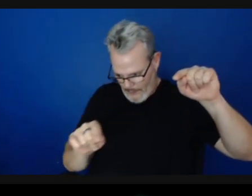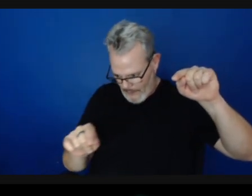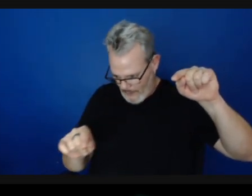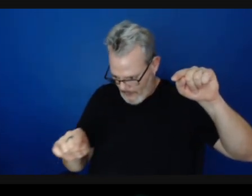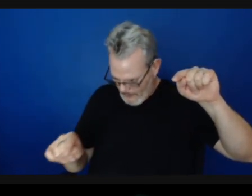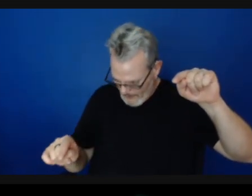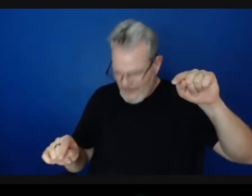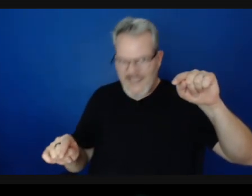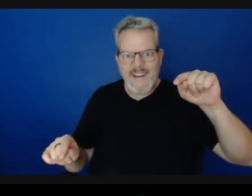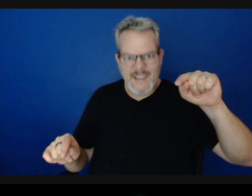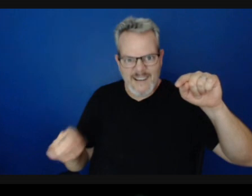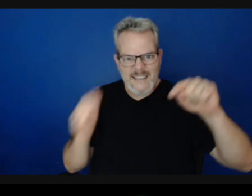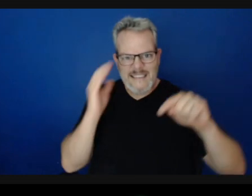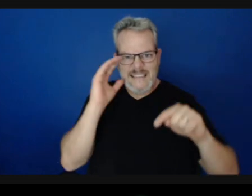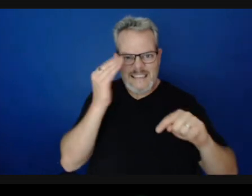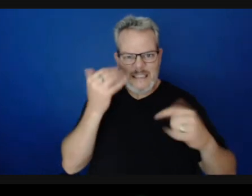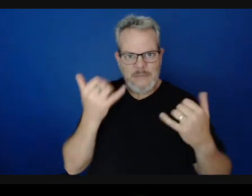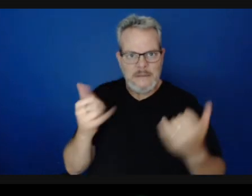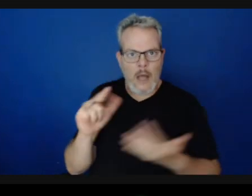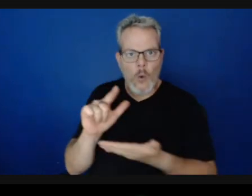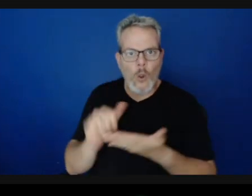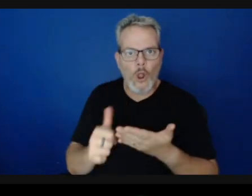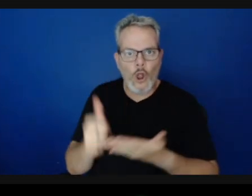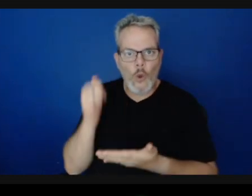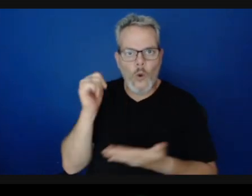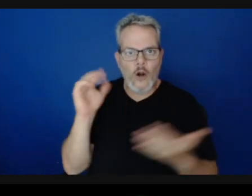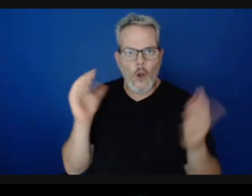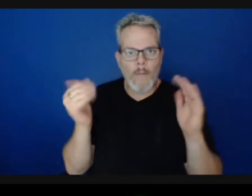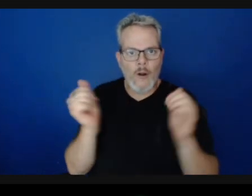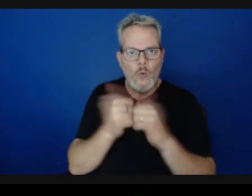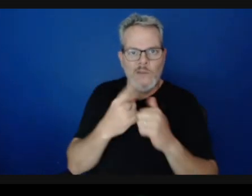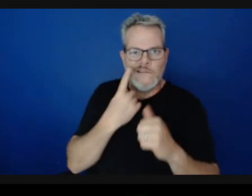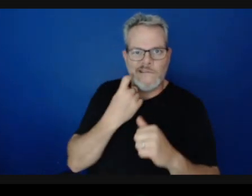it seems like it's even lower here recently.